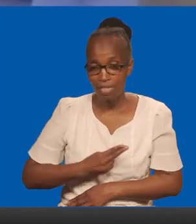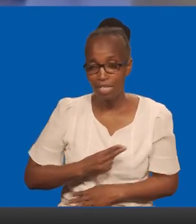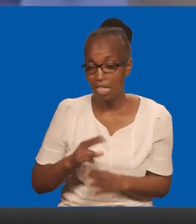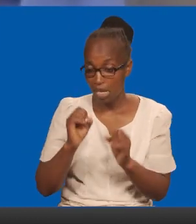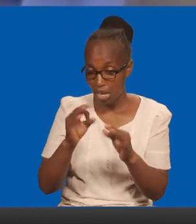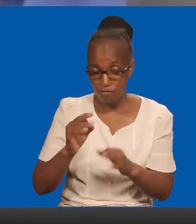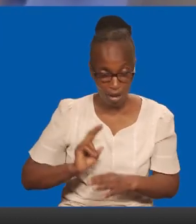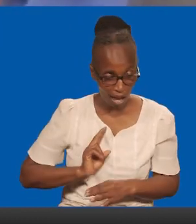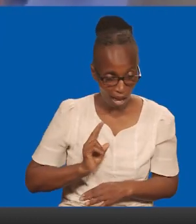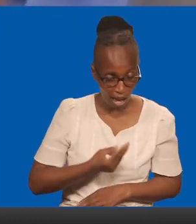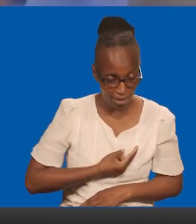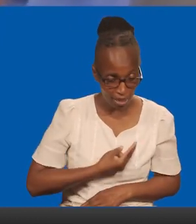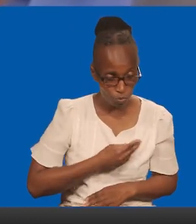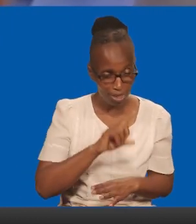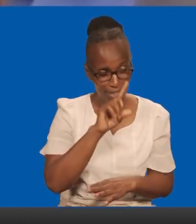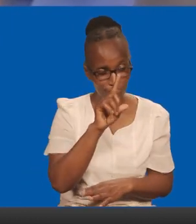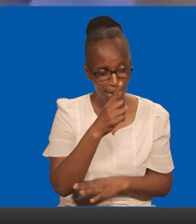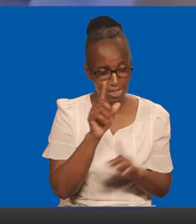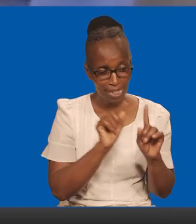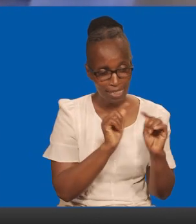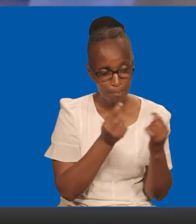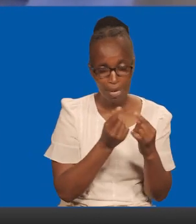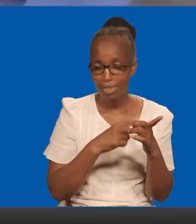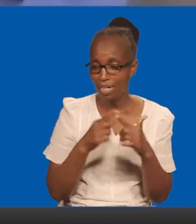she not consulted us as being the